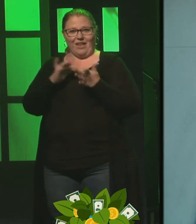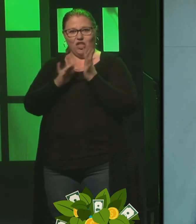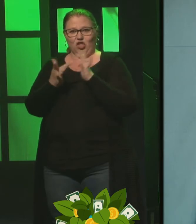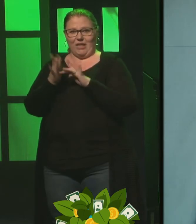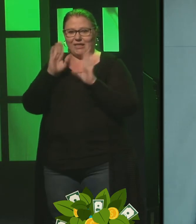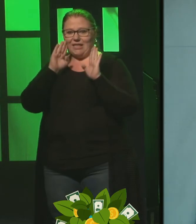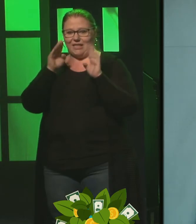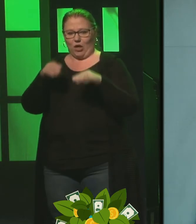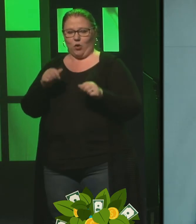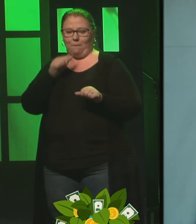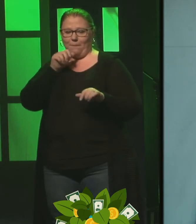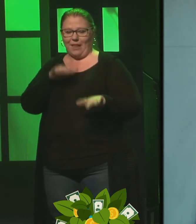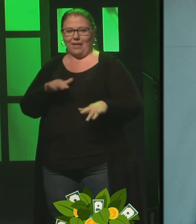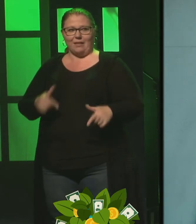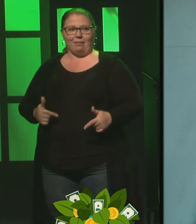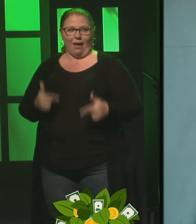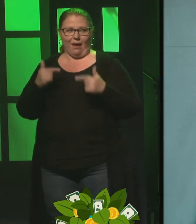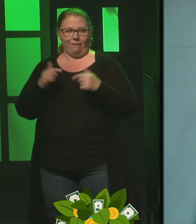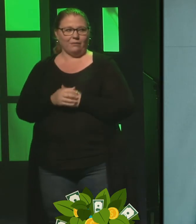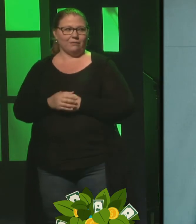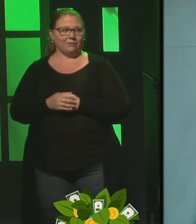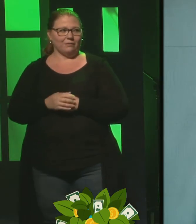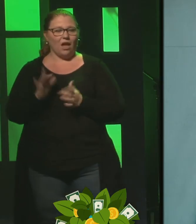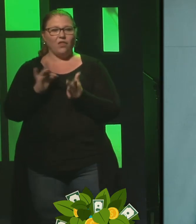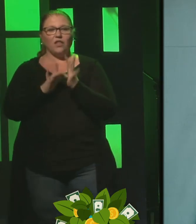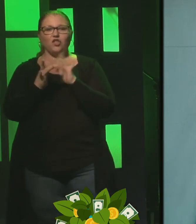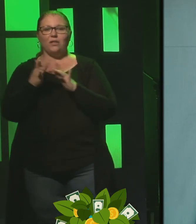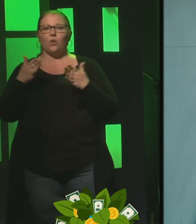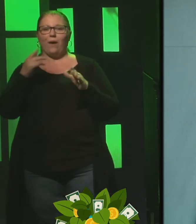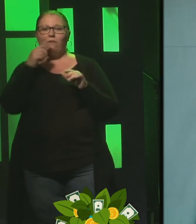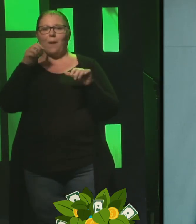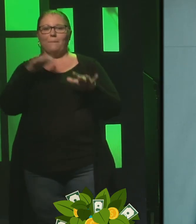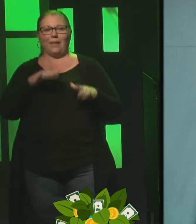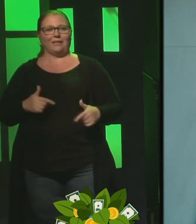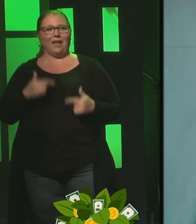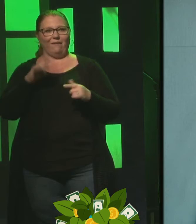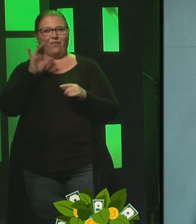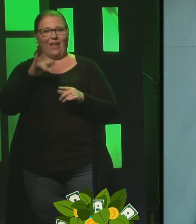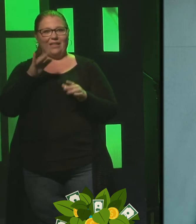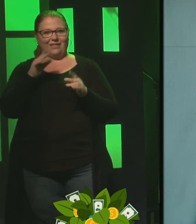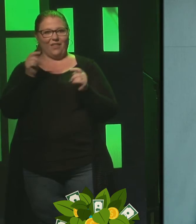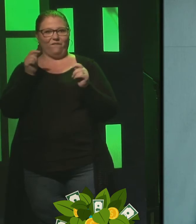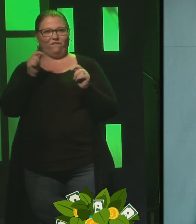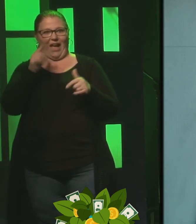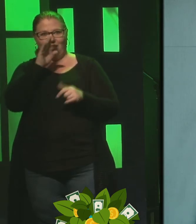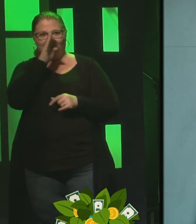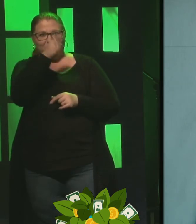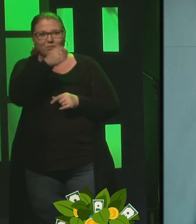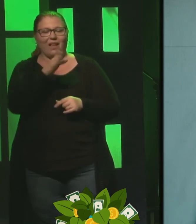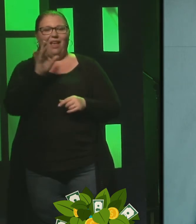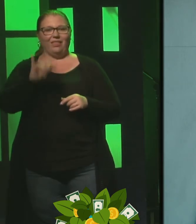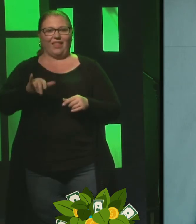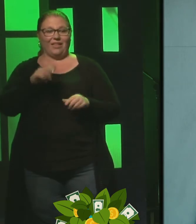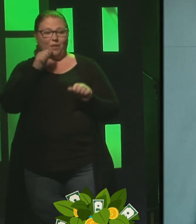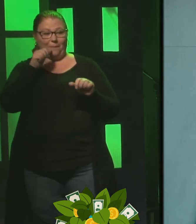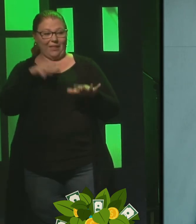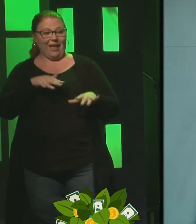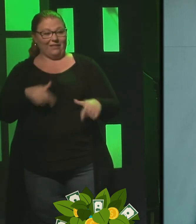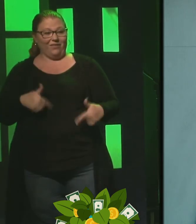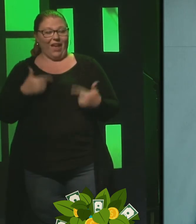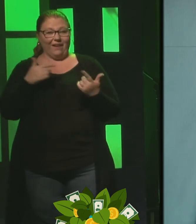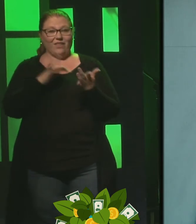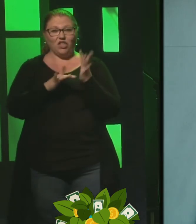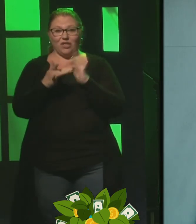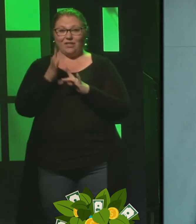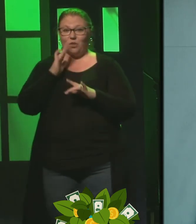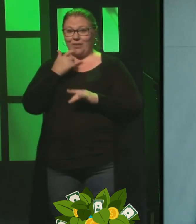life. The Jesus way of a blessed life. It's the fast track, right? It's a life, the blessed life that Jesus would